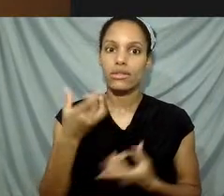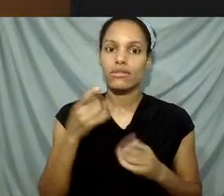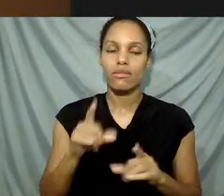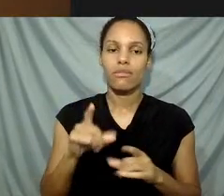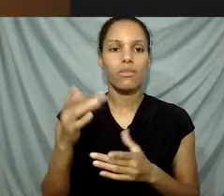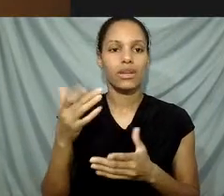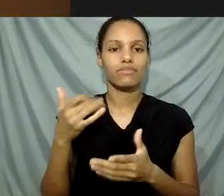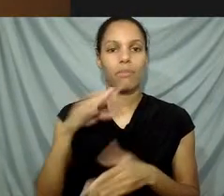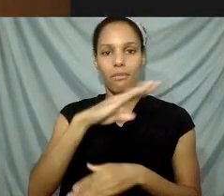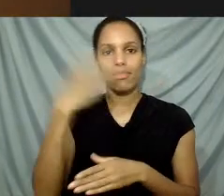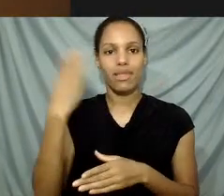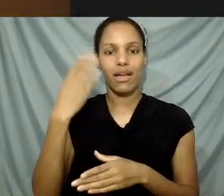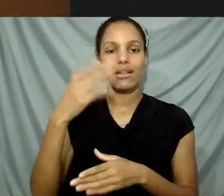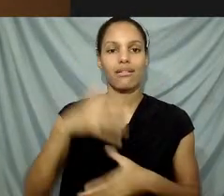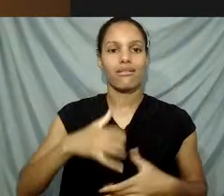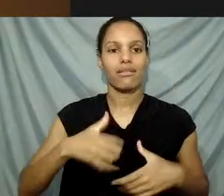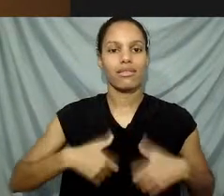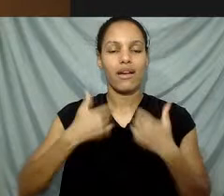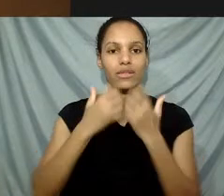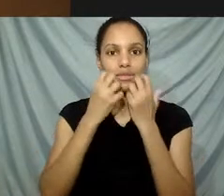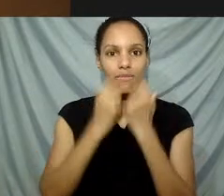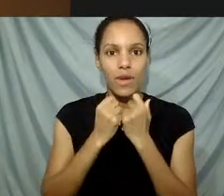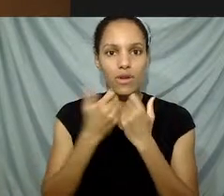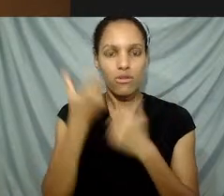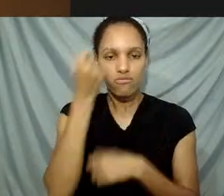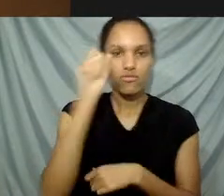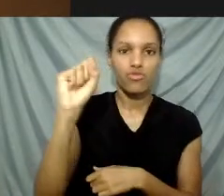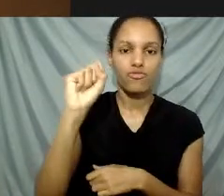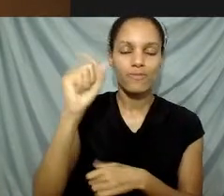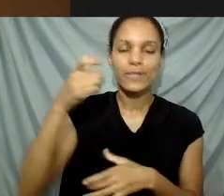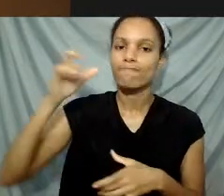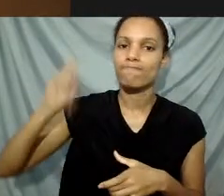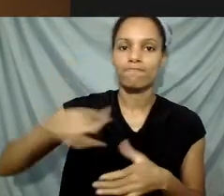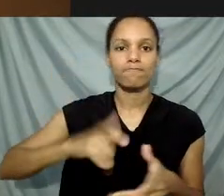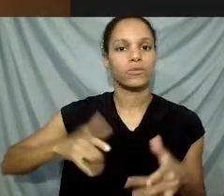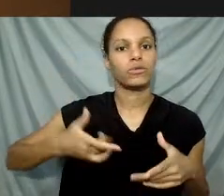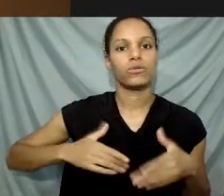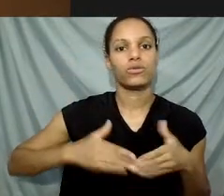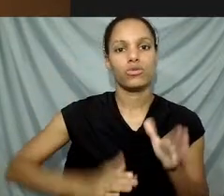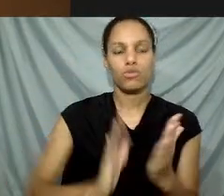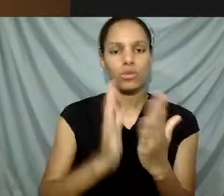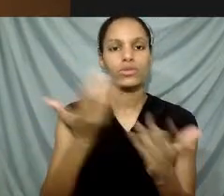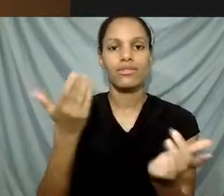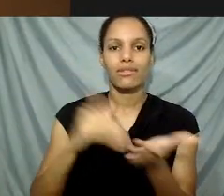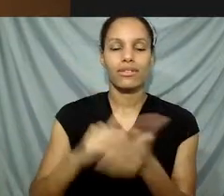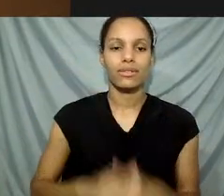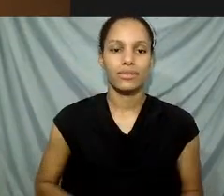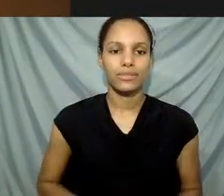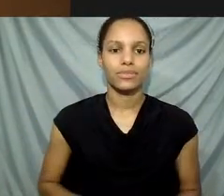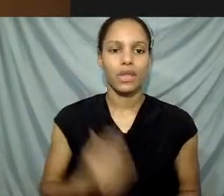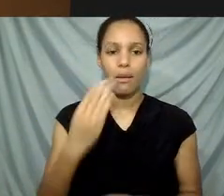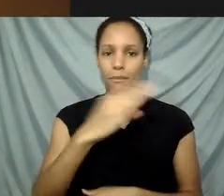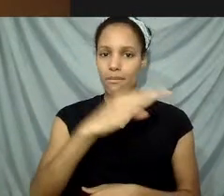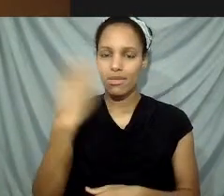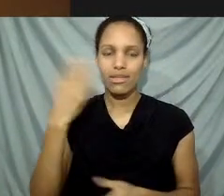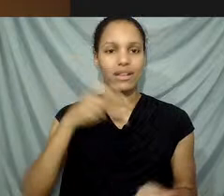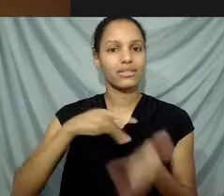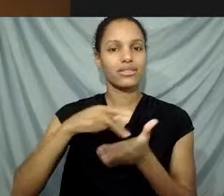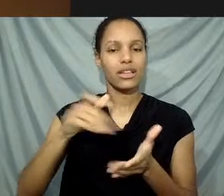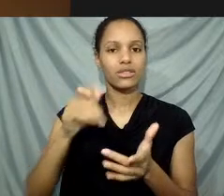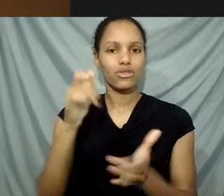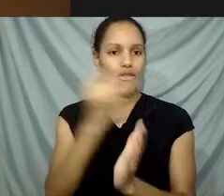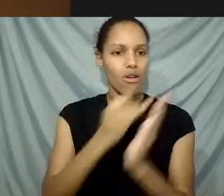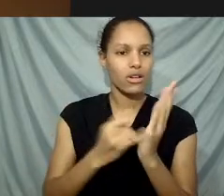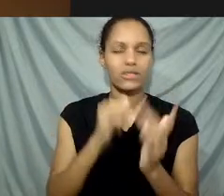movement. Black dance artists have not been quiet since. Black dance artists have been doing the